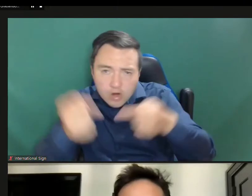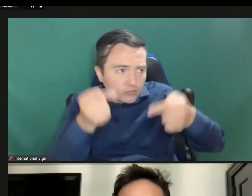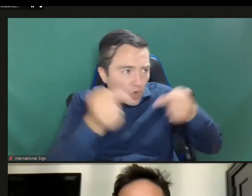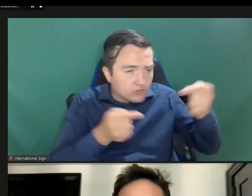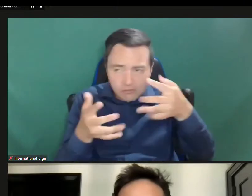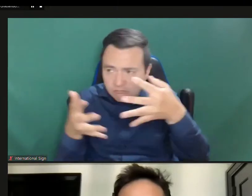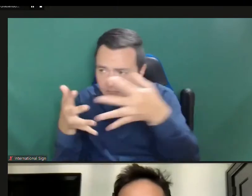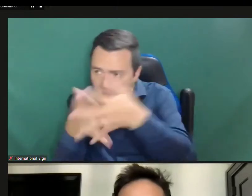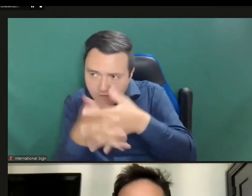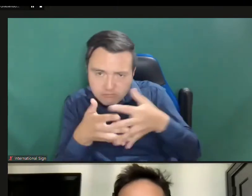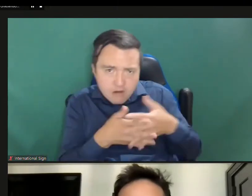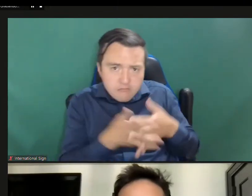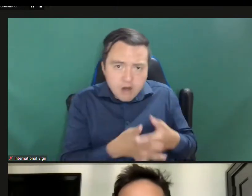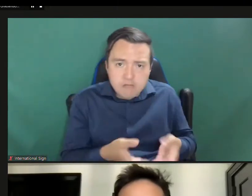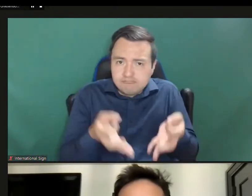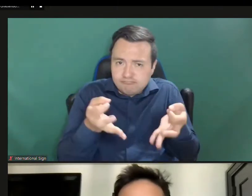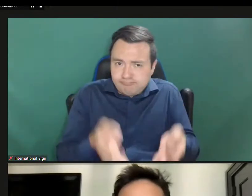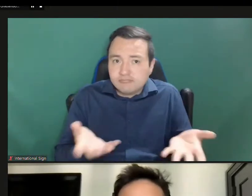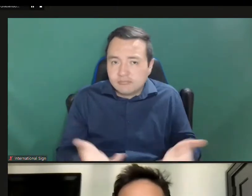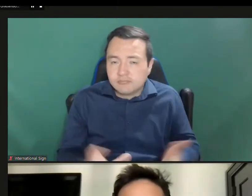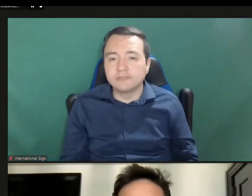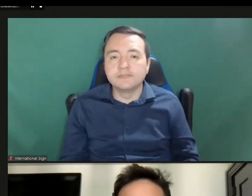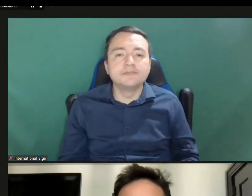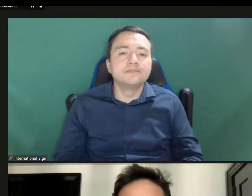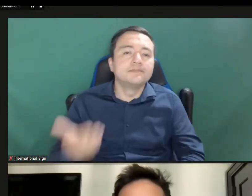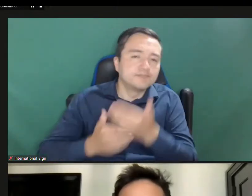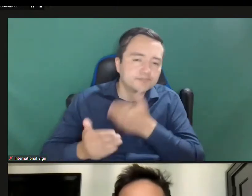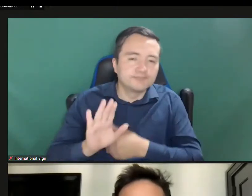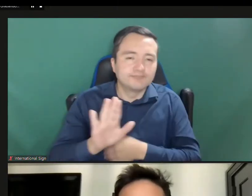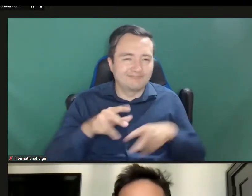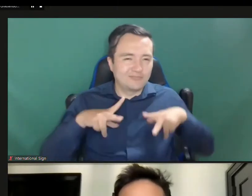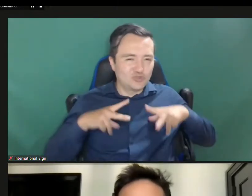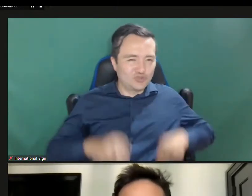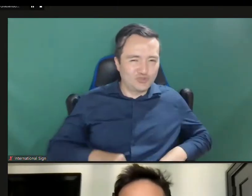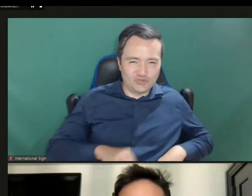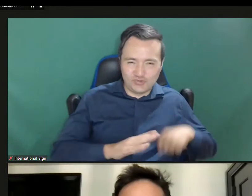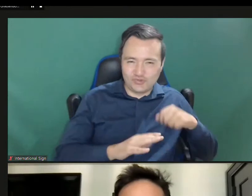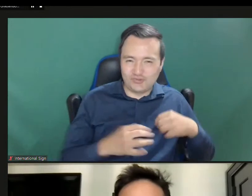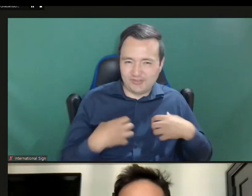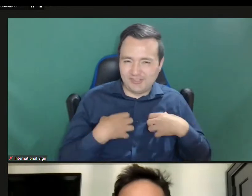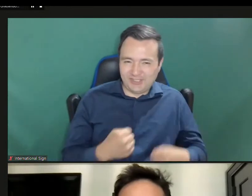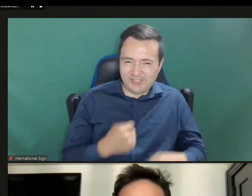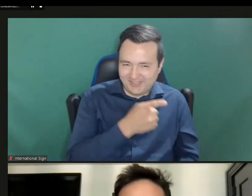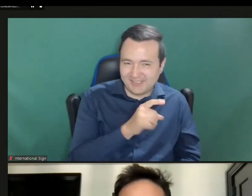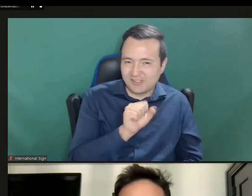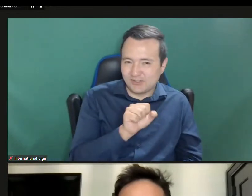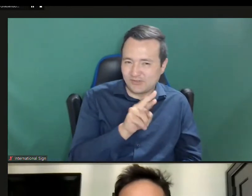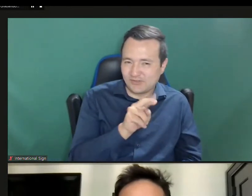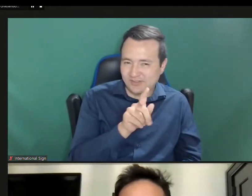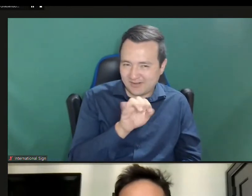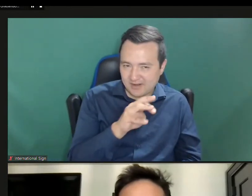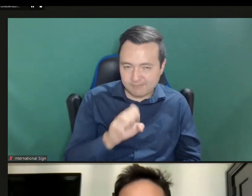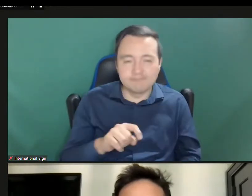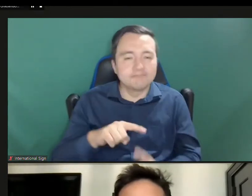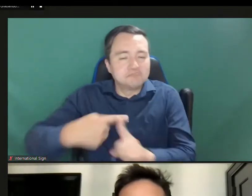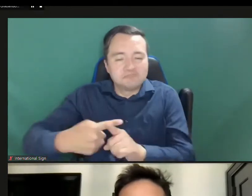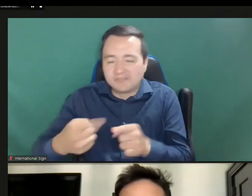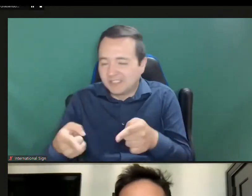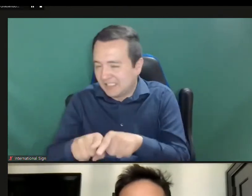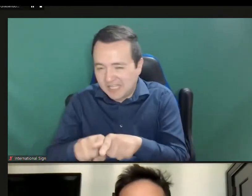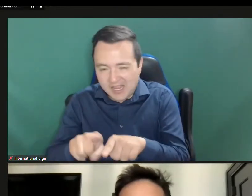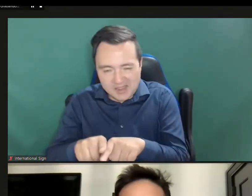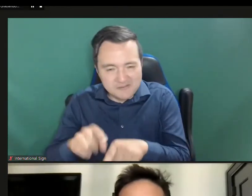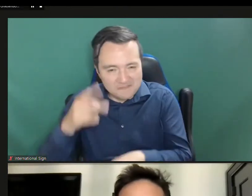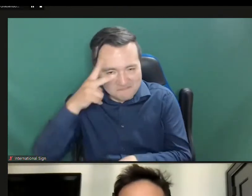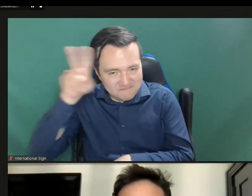such as we heard mentioned by the Minister of Suriname, as well as the Director